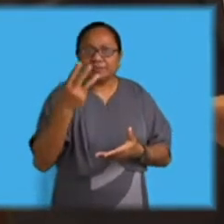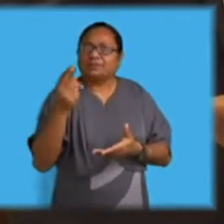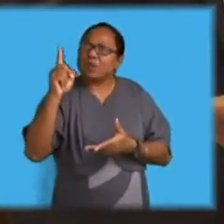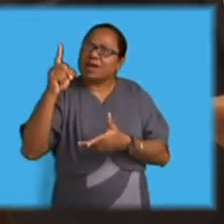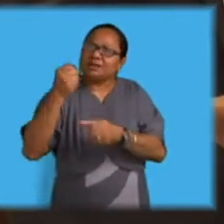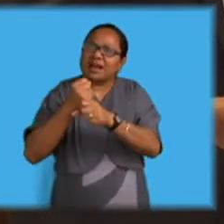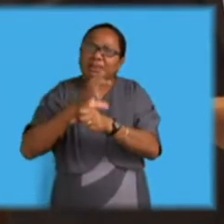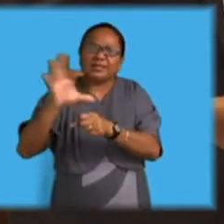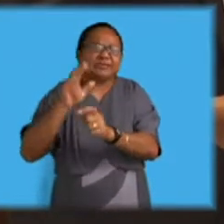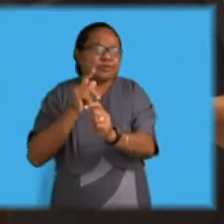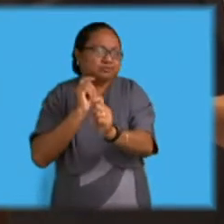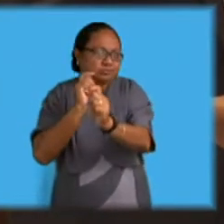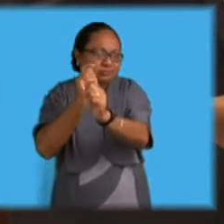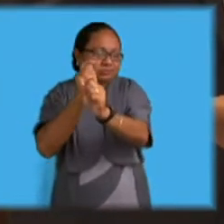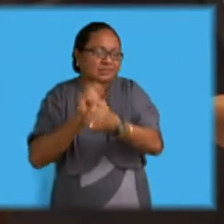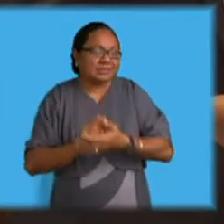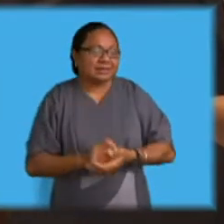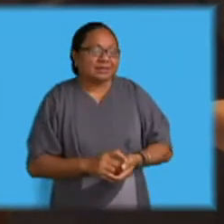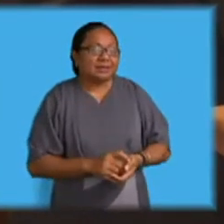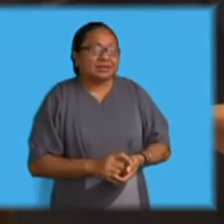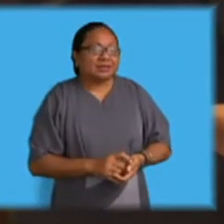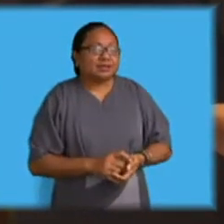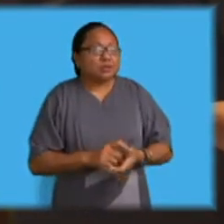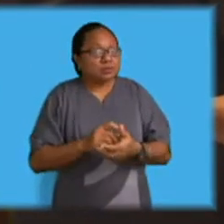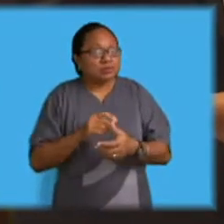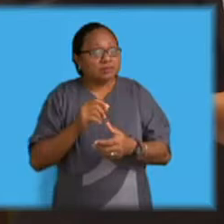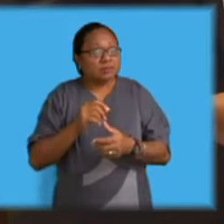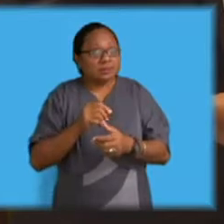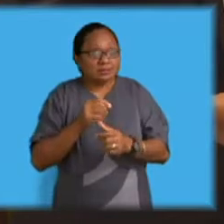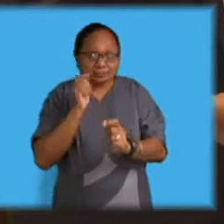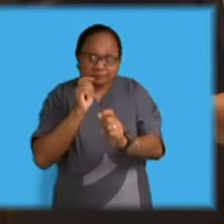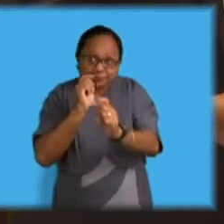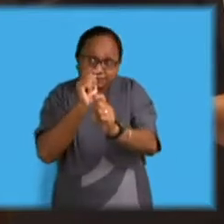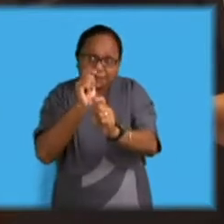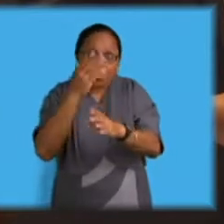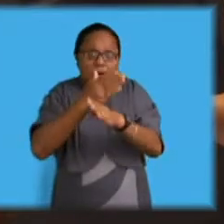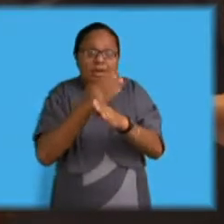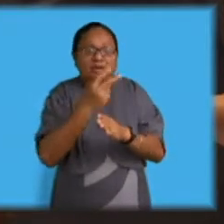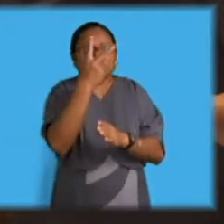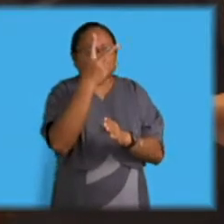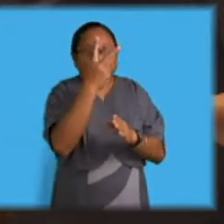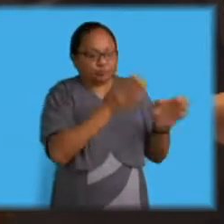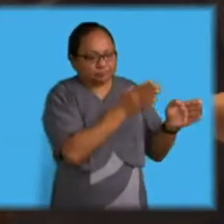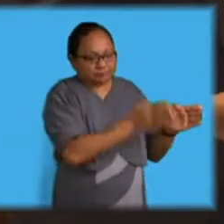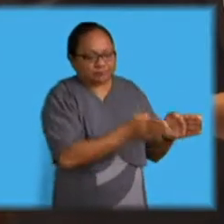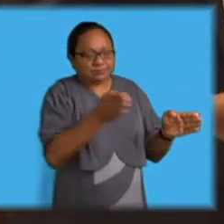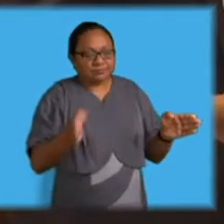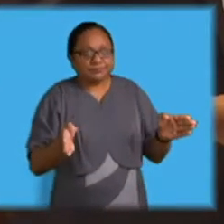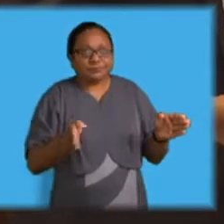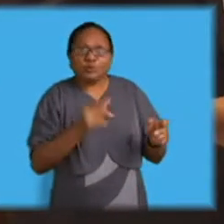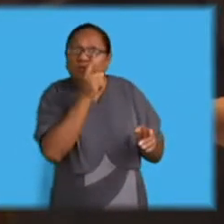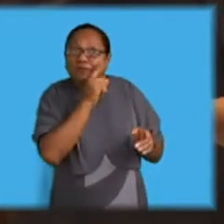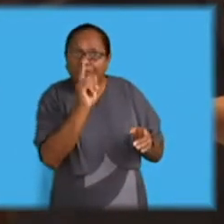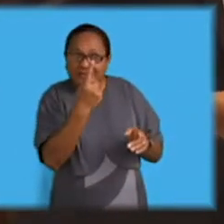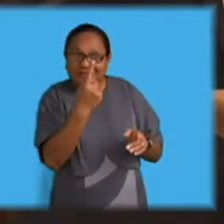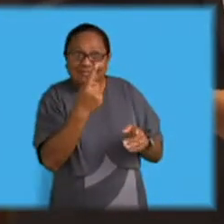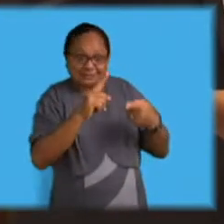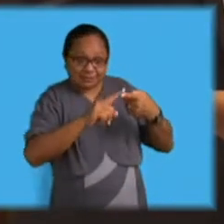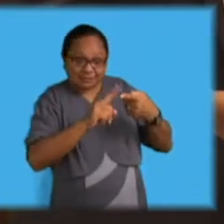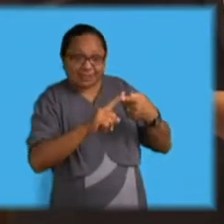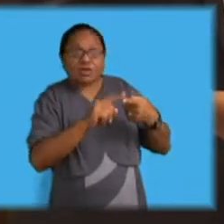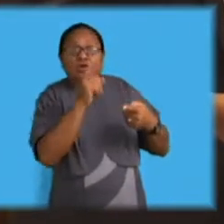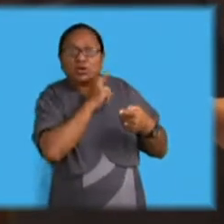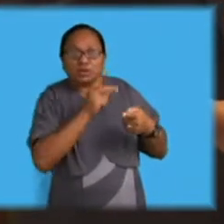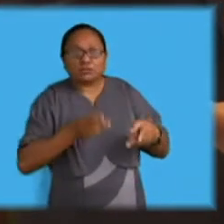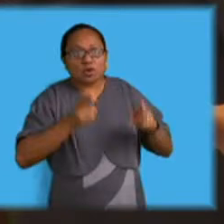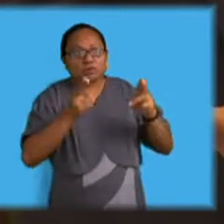company. Construction works was in 2 phases. The girls' hostel was fully